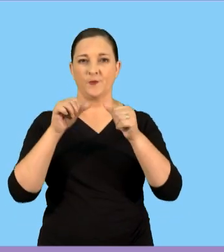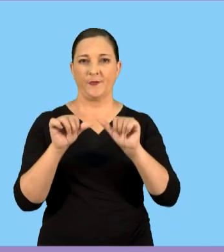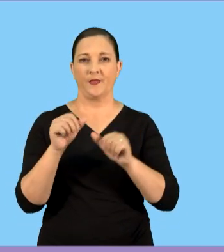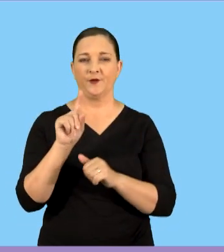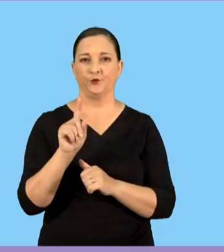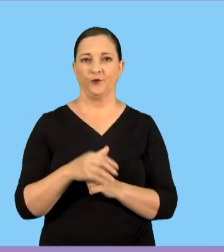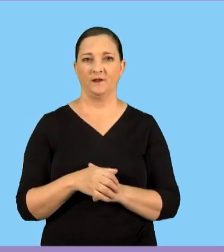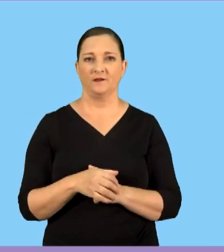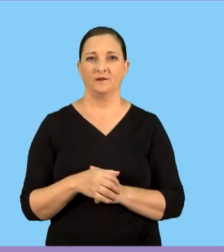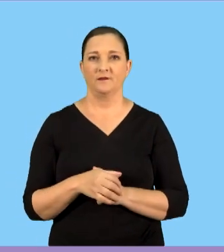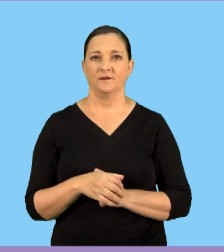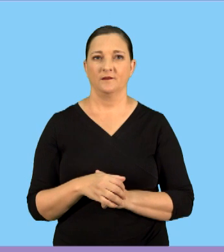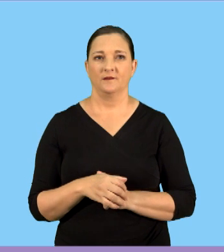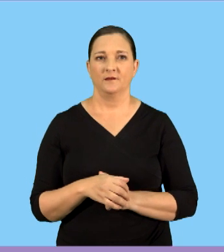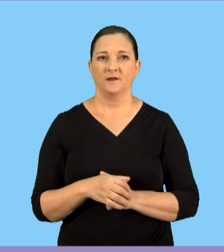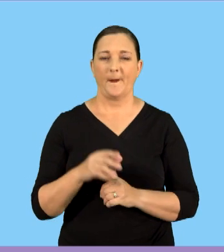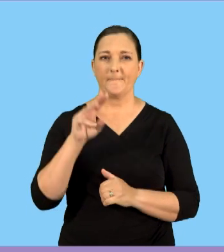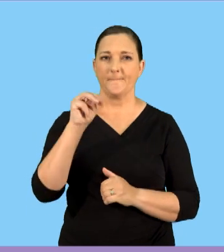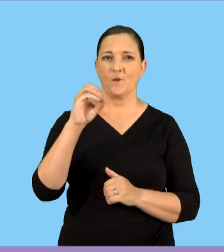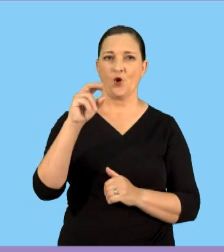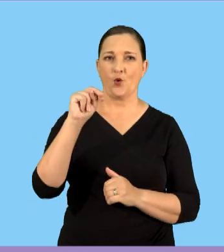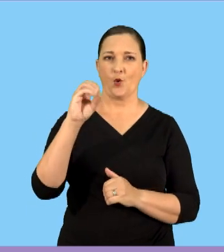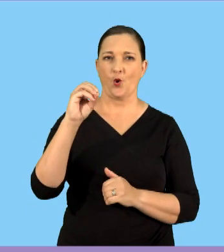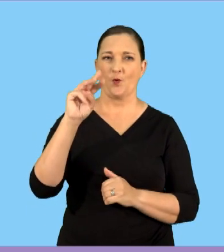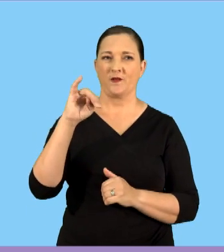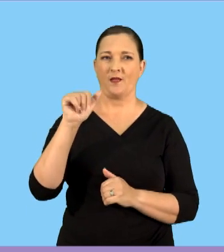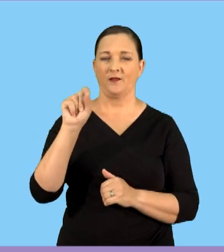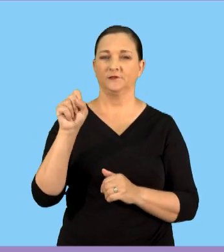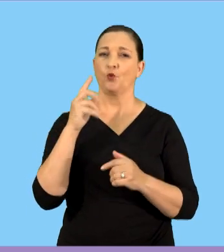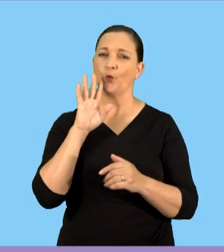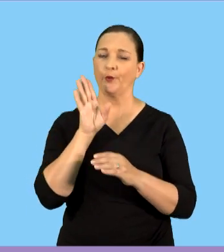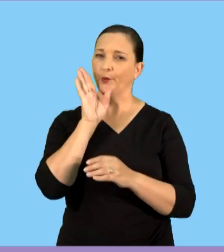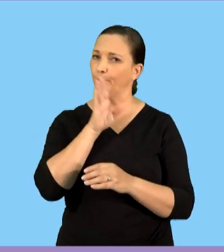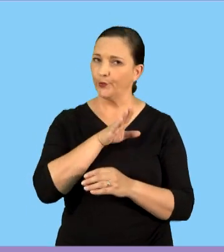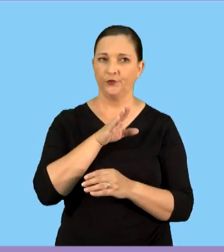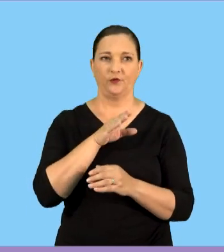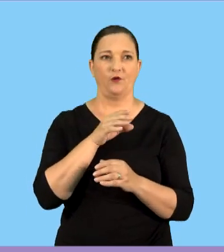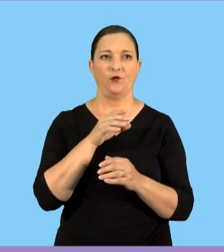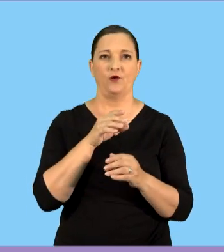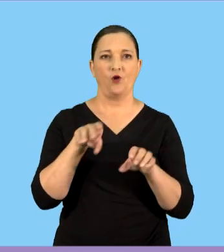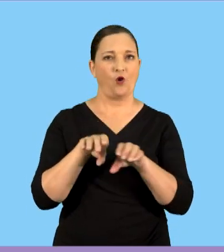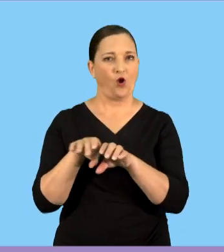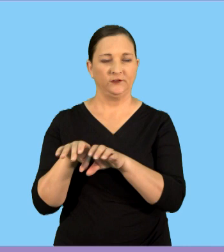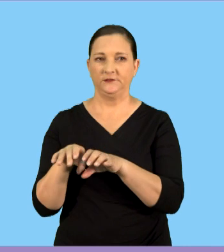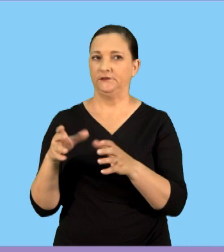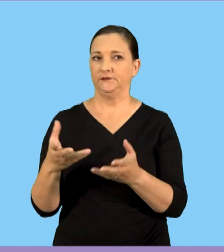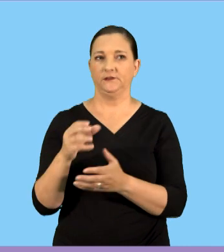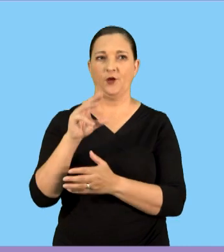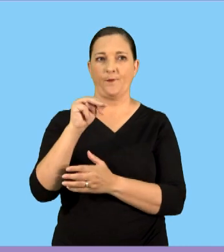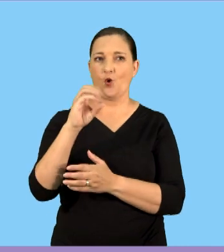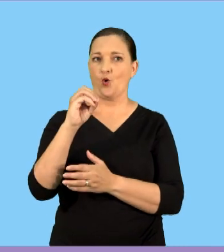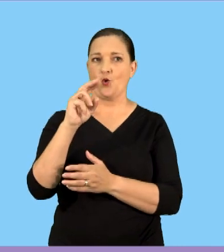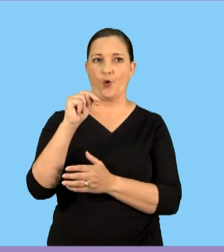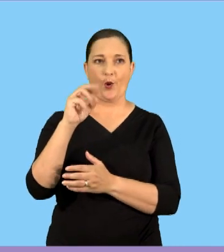Next, we are going to be multiplication of monomials with non-constant monomials. When we multiply a monomial with a non-constant monomial,